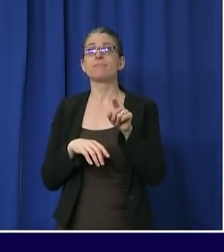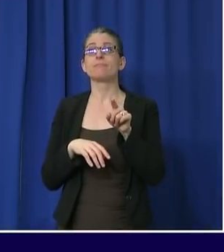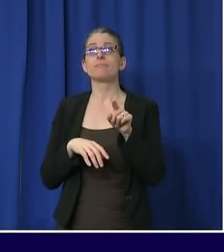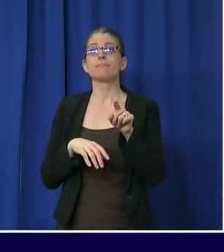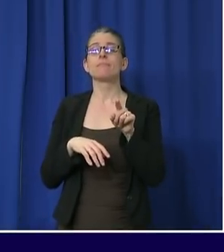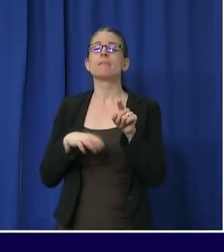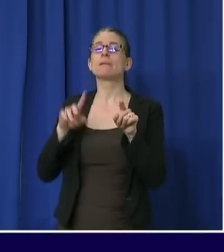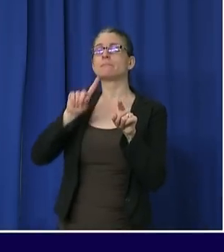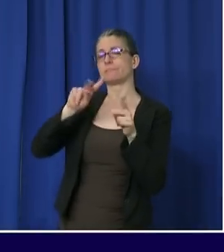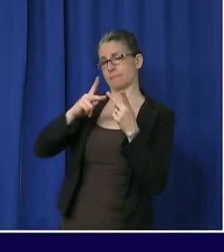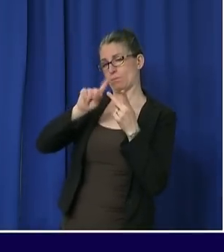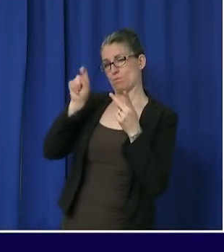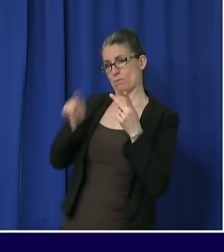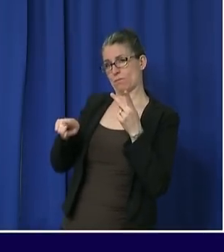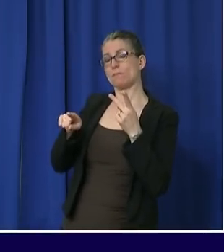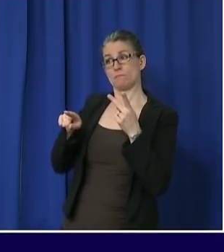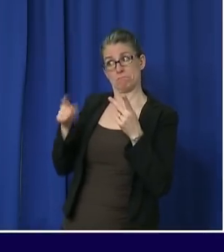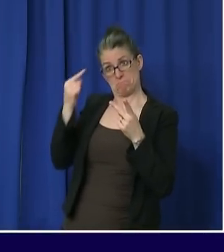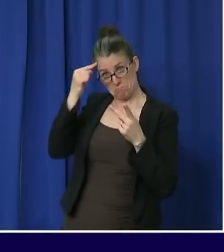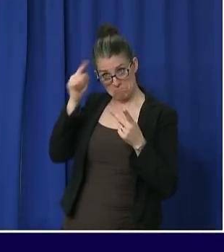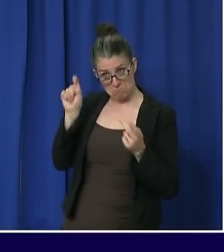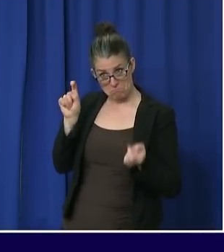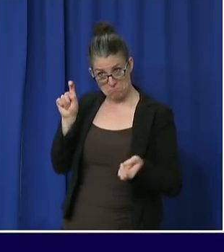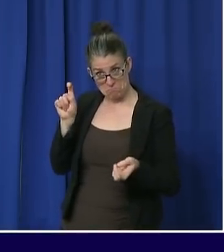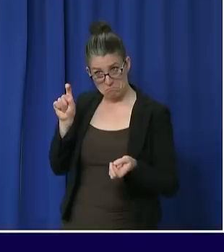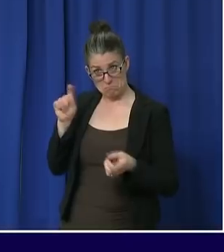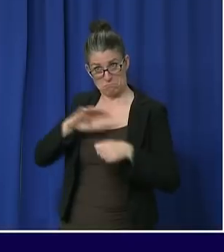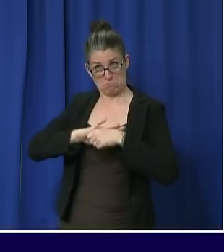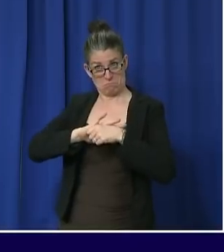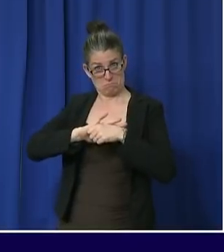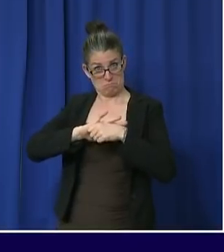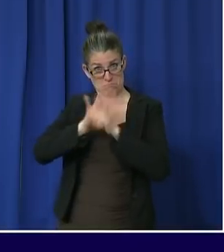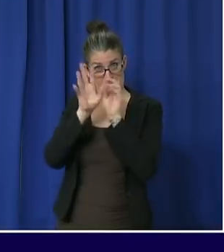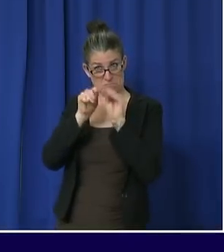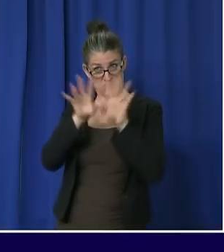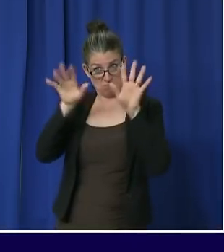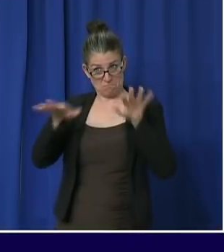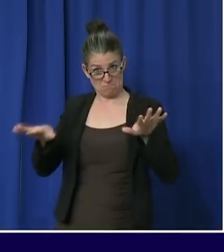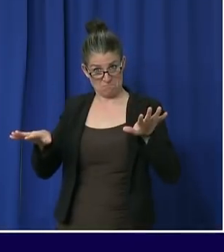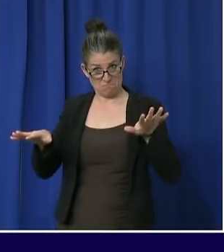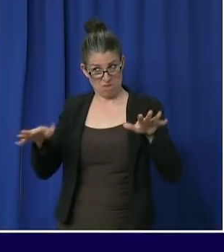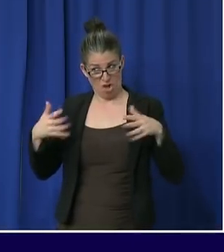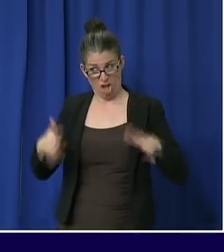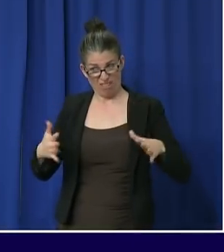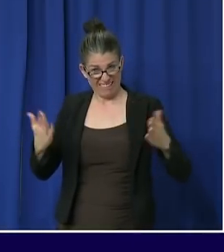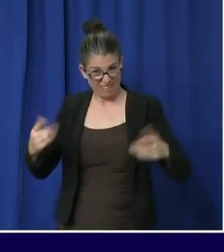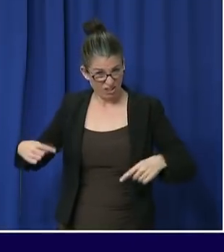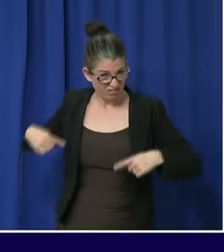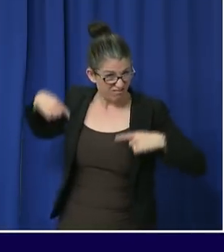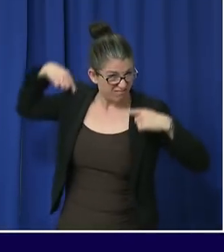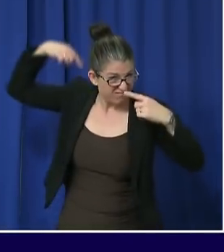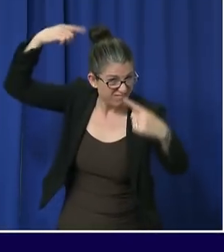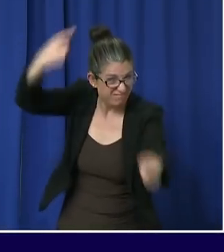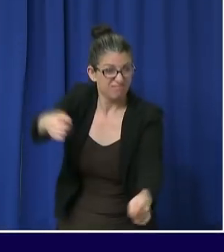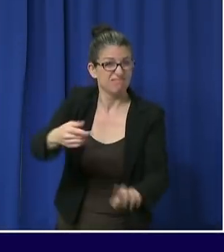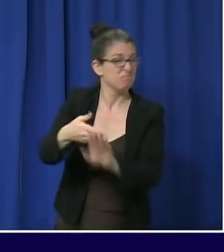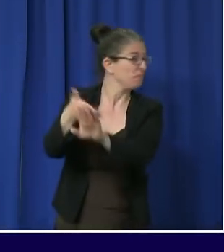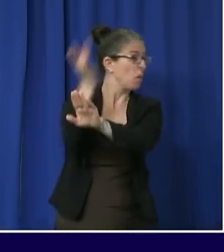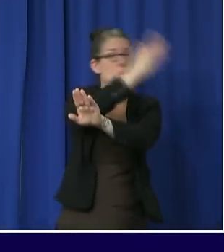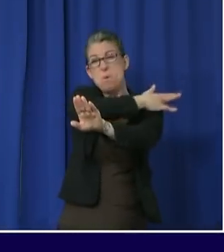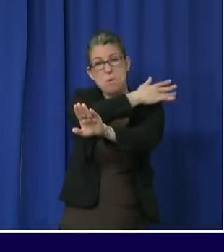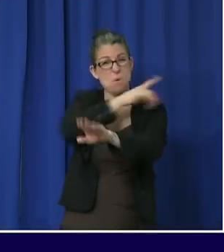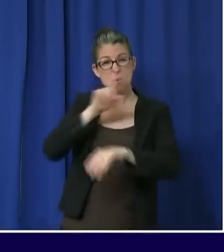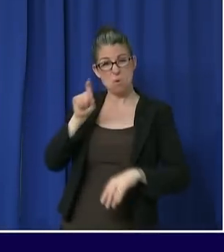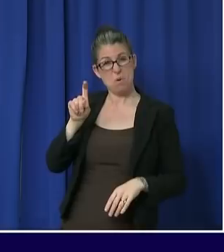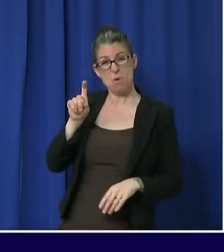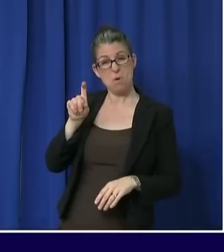been in Maine as early as November, December? Yeah, that's a question that actually just came up on a briefing I was doing just about an hour